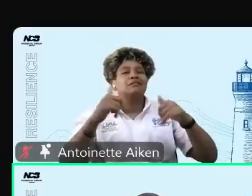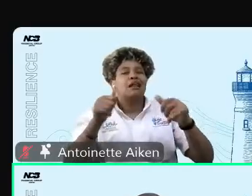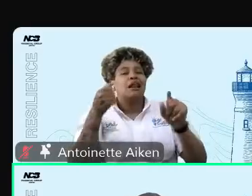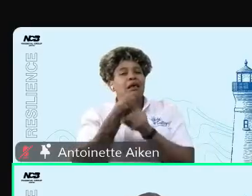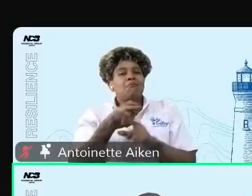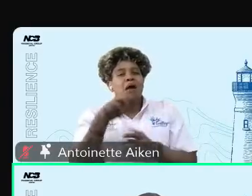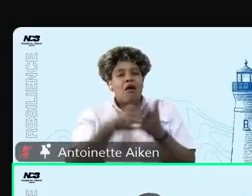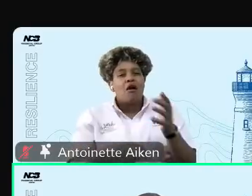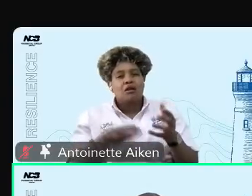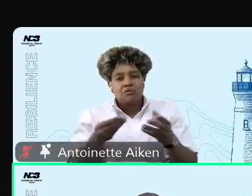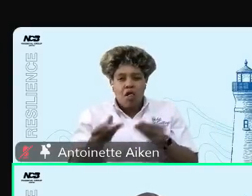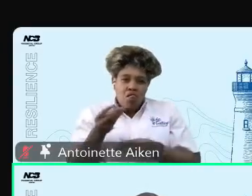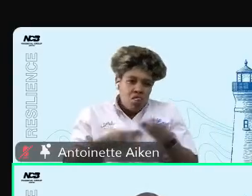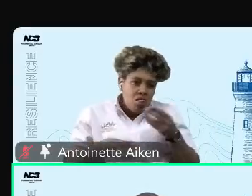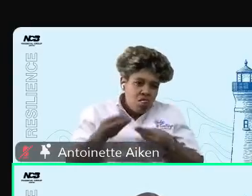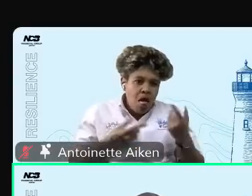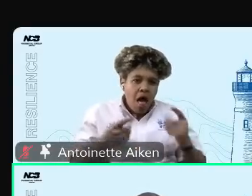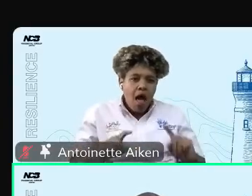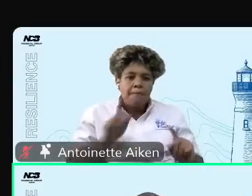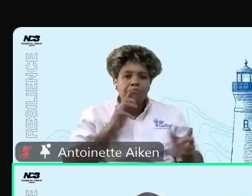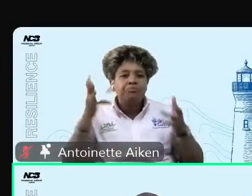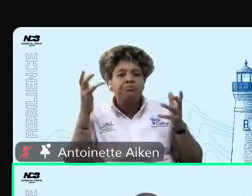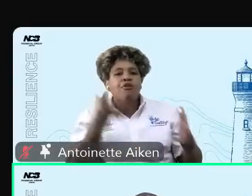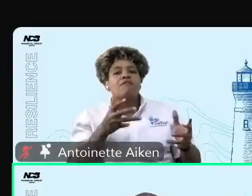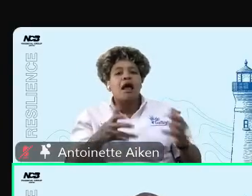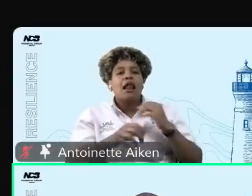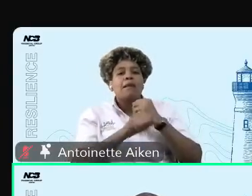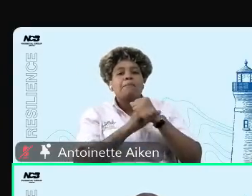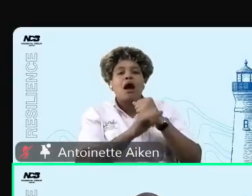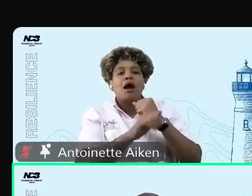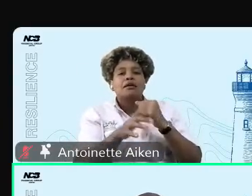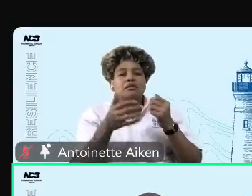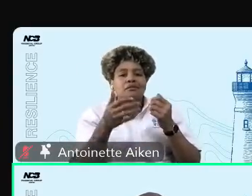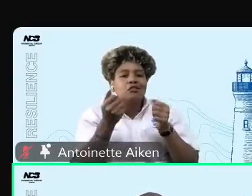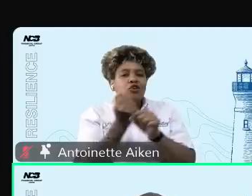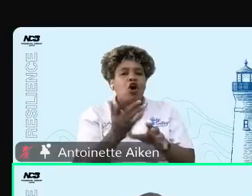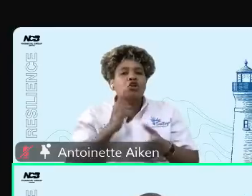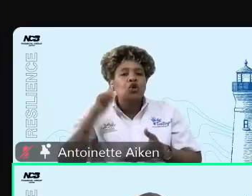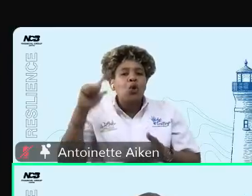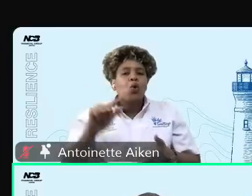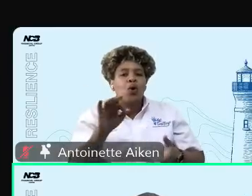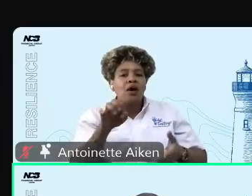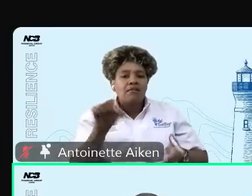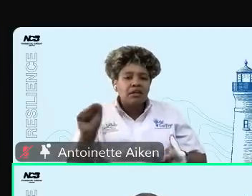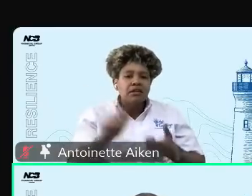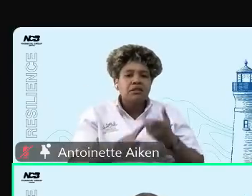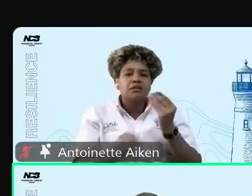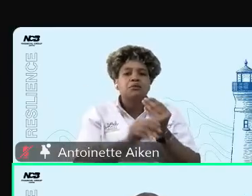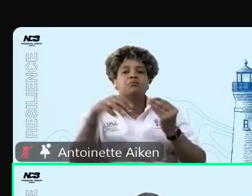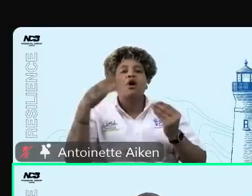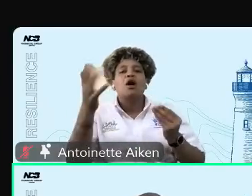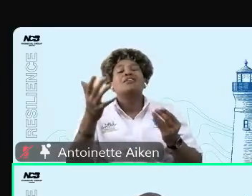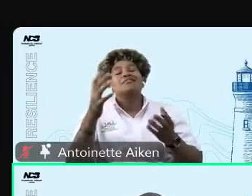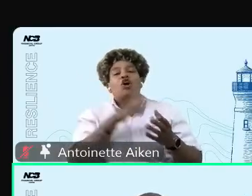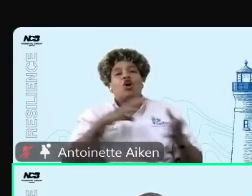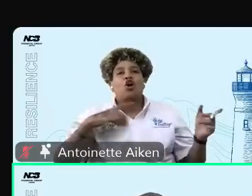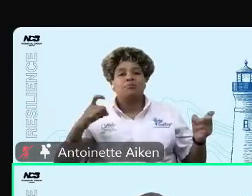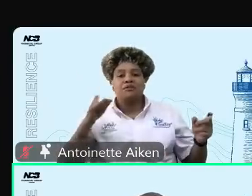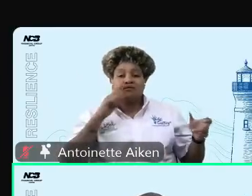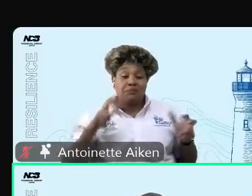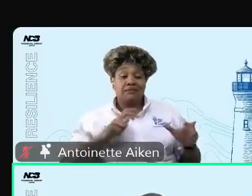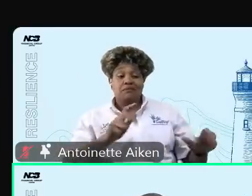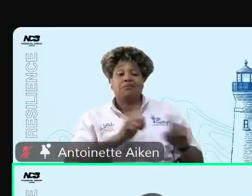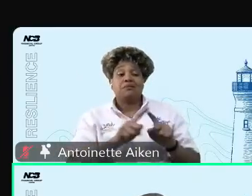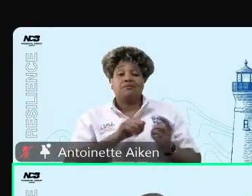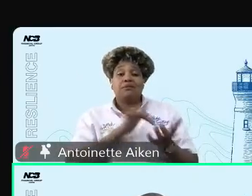cost of funds. The prevailing market conditions also resulted in lower fees and commissions from investment banking